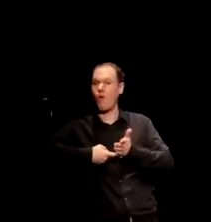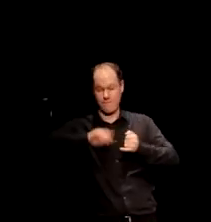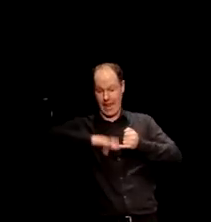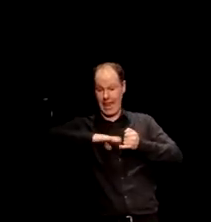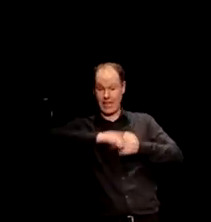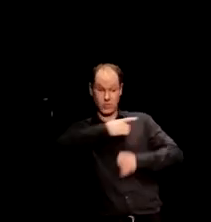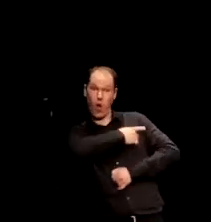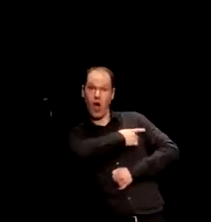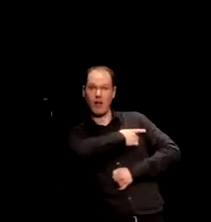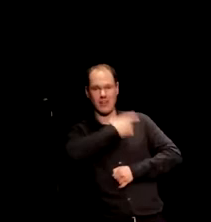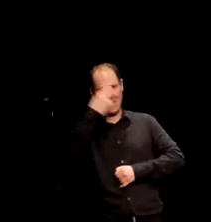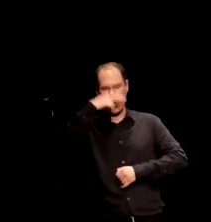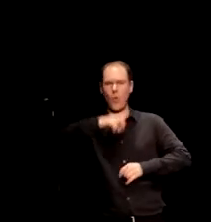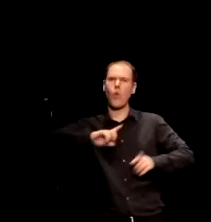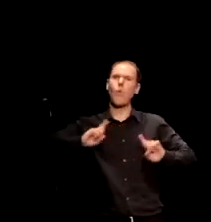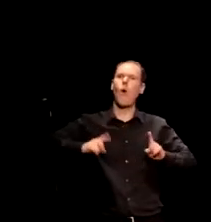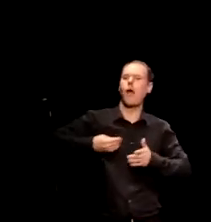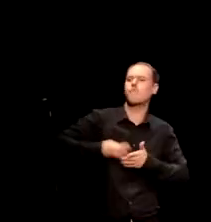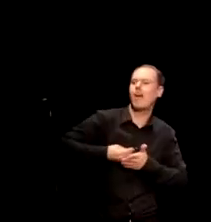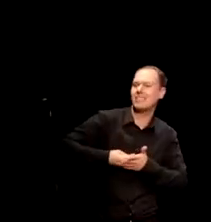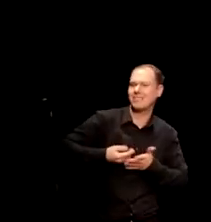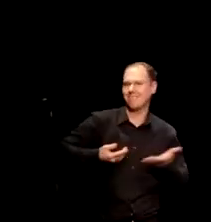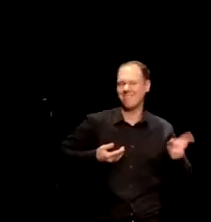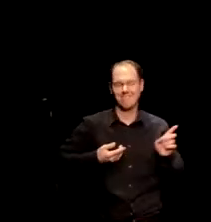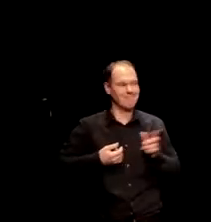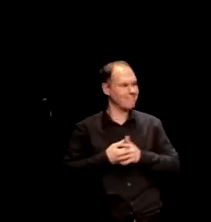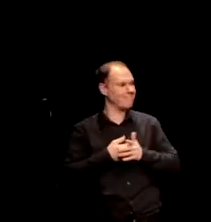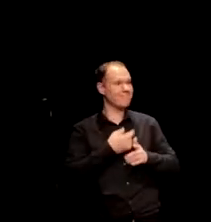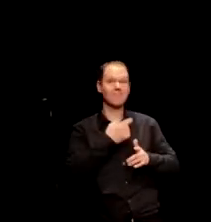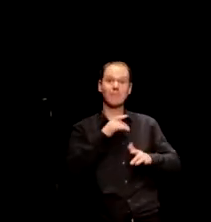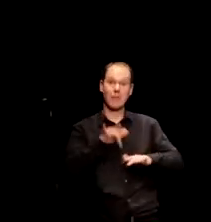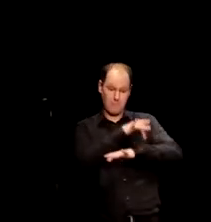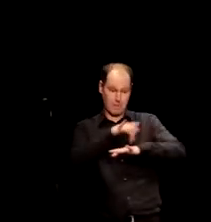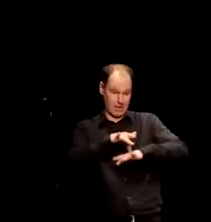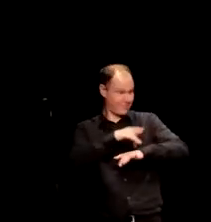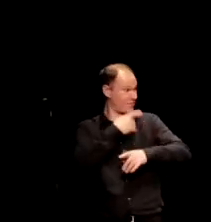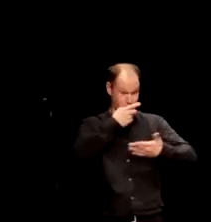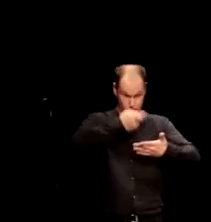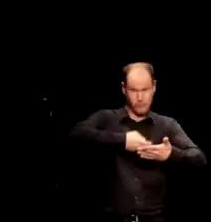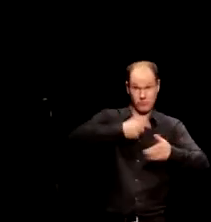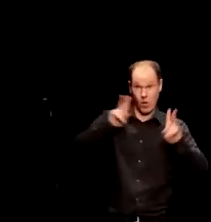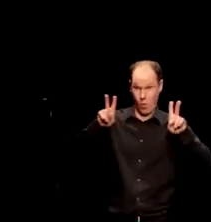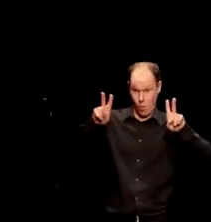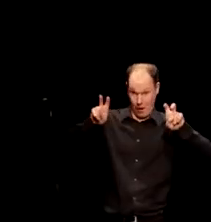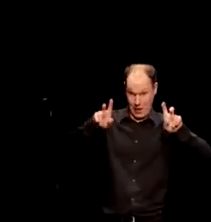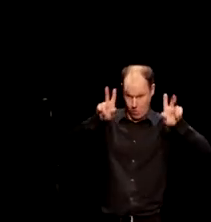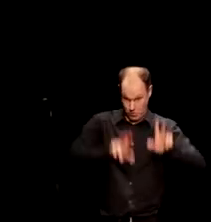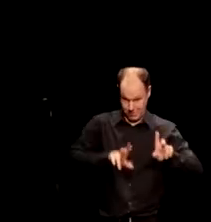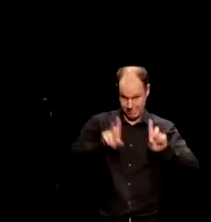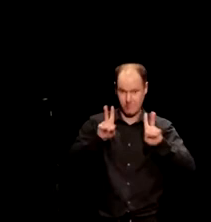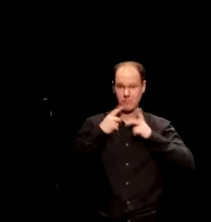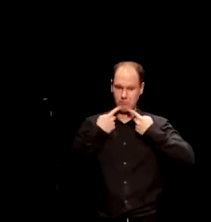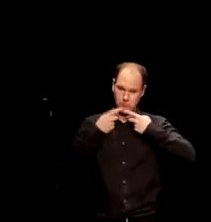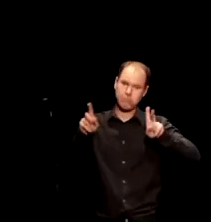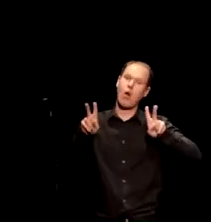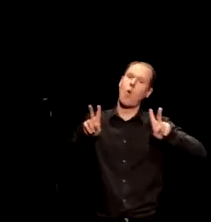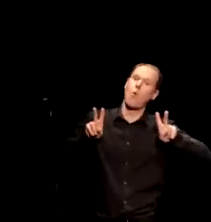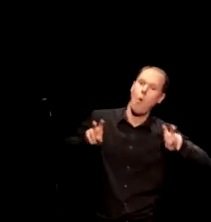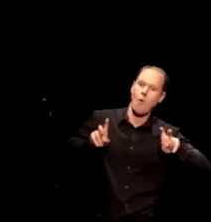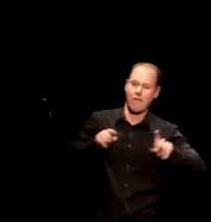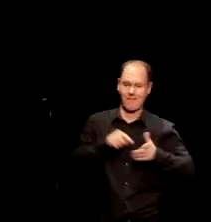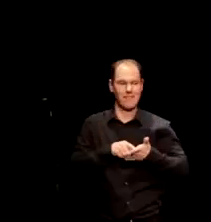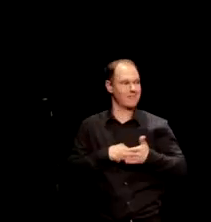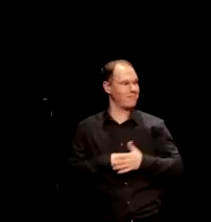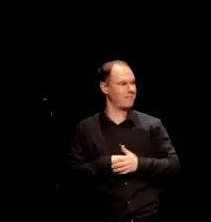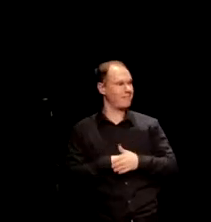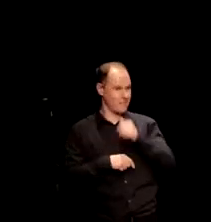piece that you saw at What's the Price. This play is to be produced, and I'm going to read verbatim. So, I'm reading the words that are